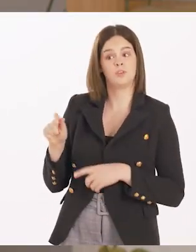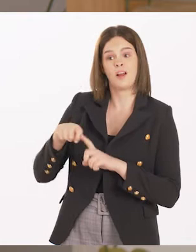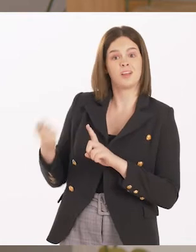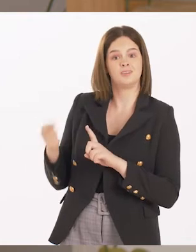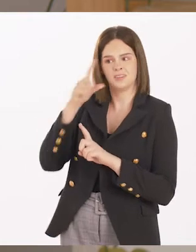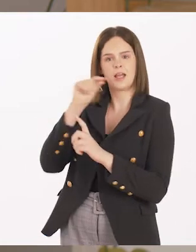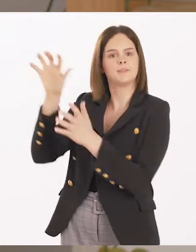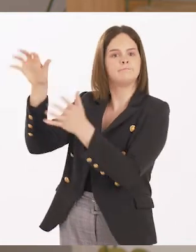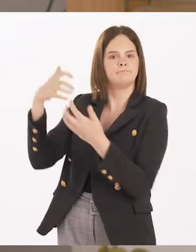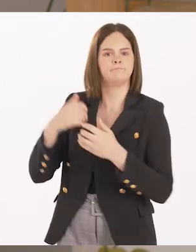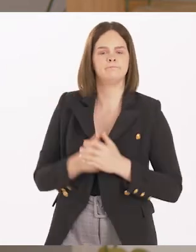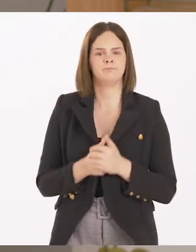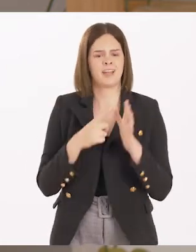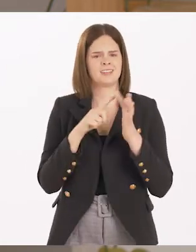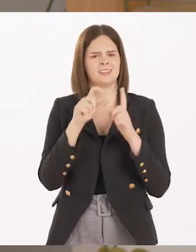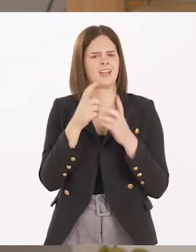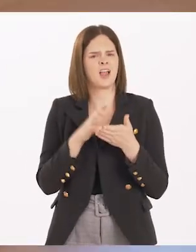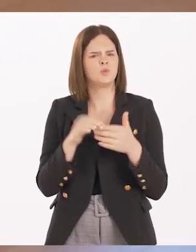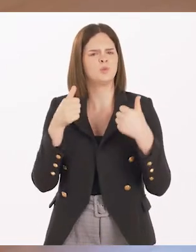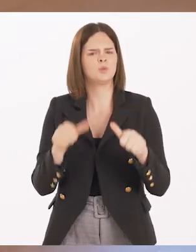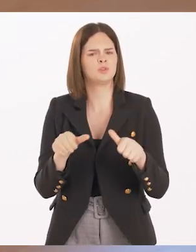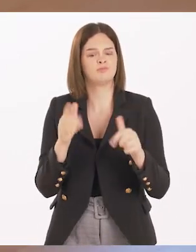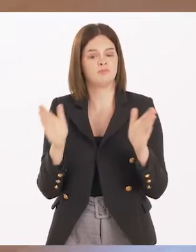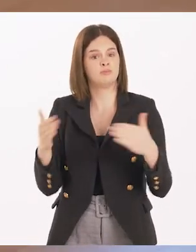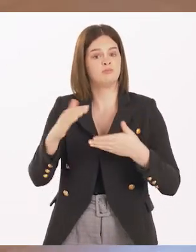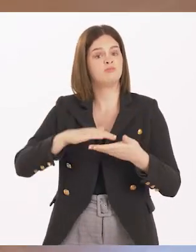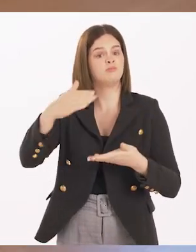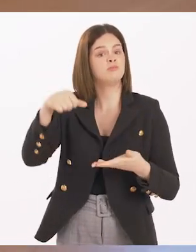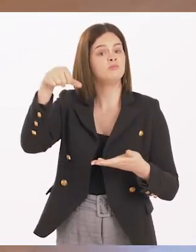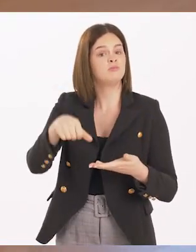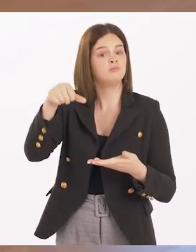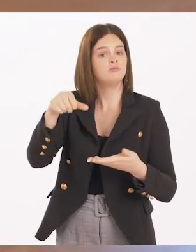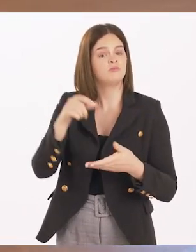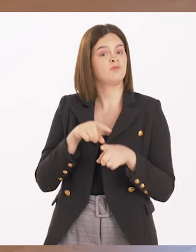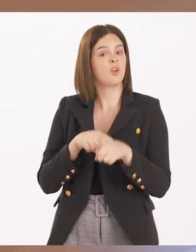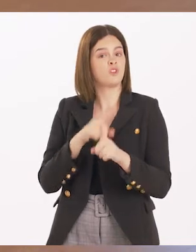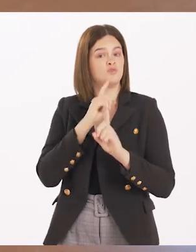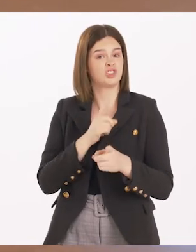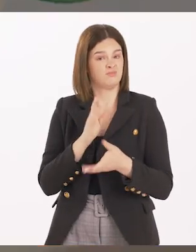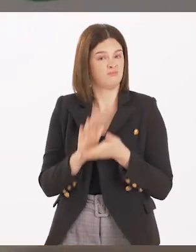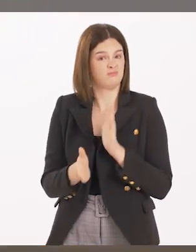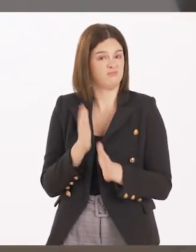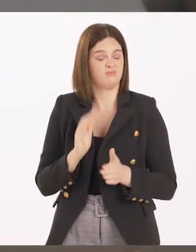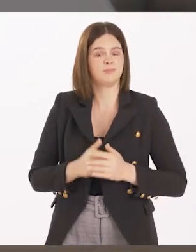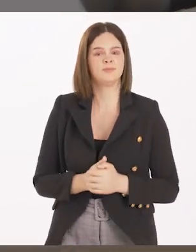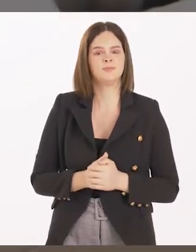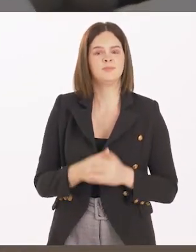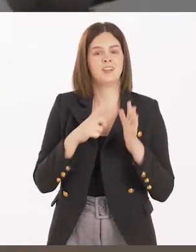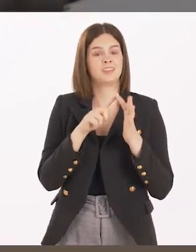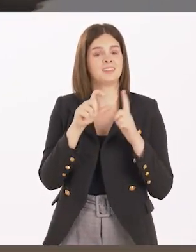someone can grab one for you, here's what to do. Turn it on, and follow the instructions. That's it.